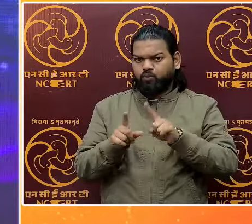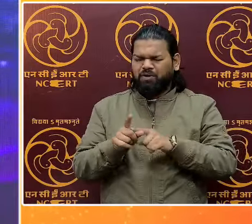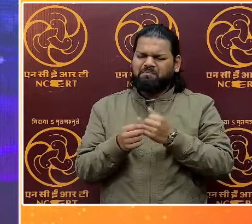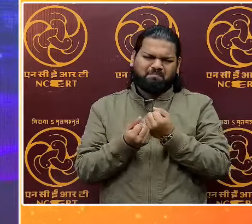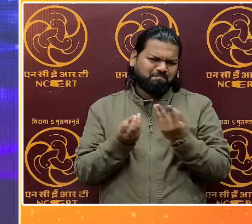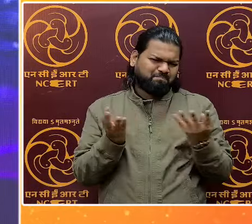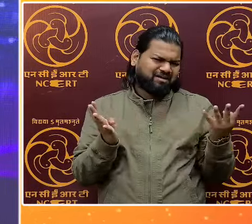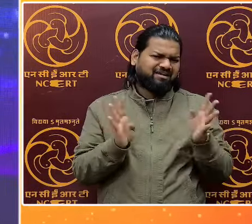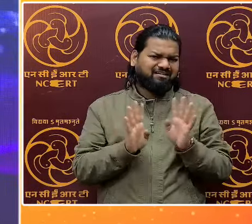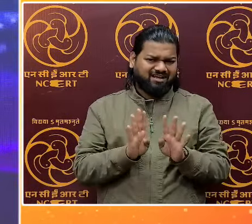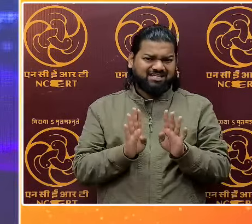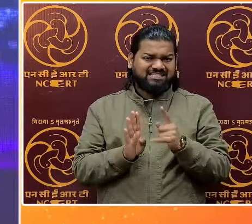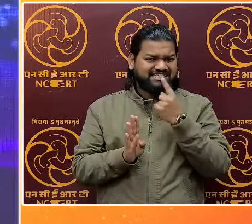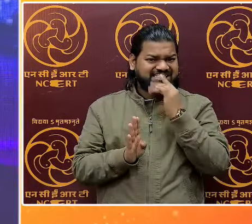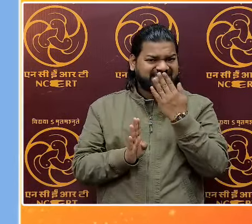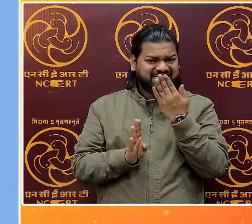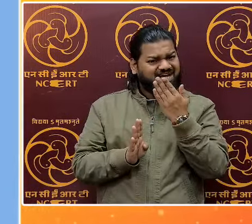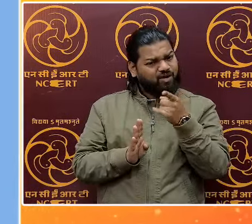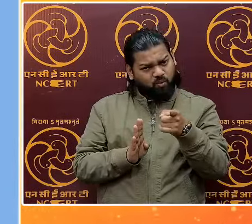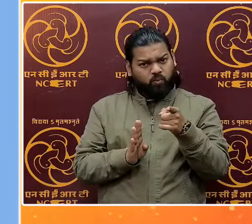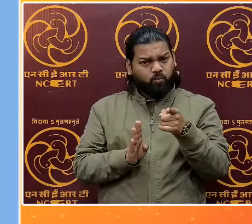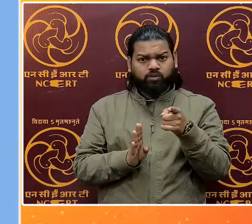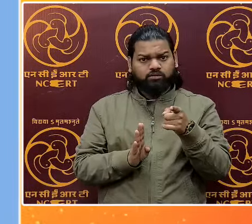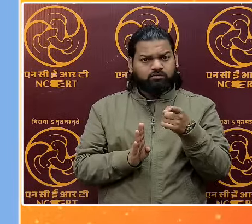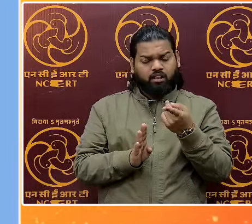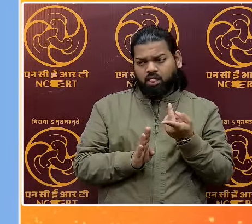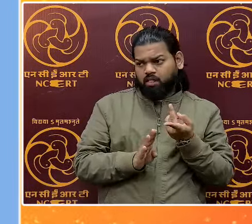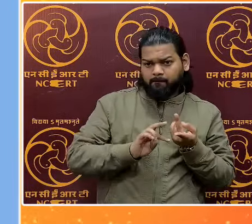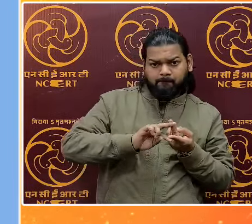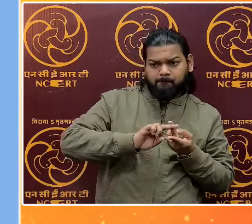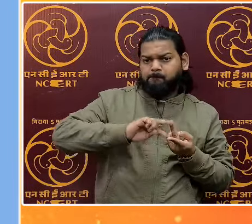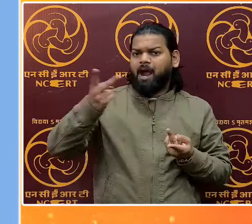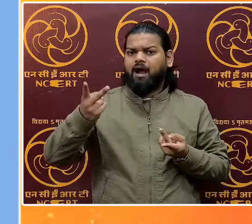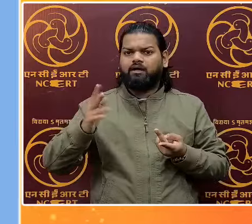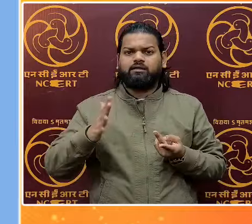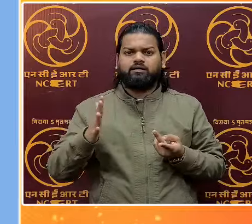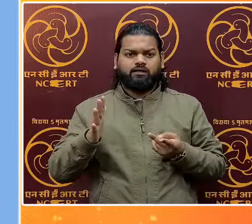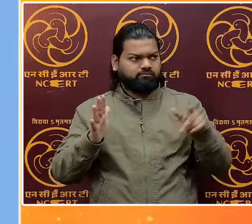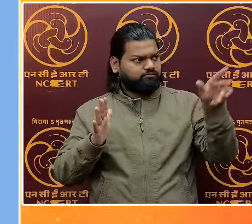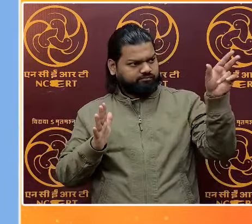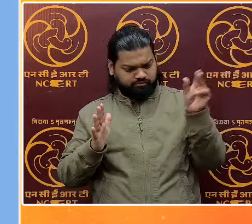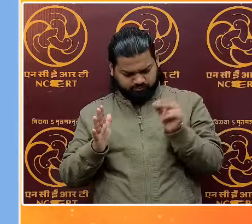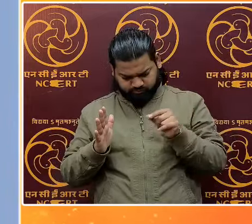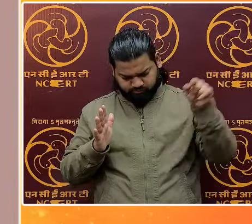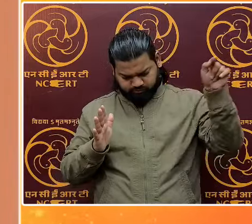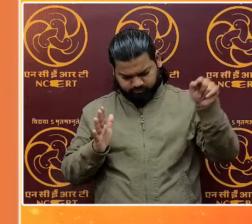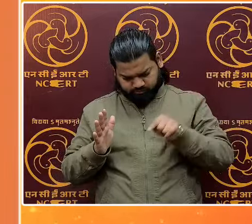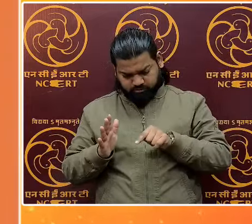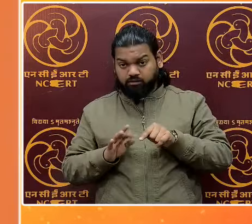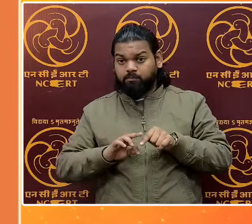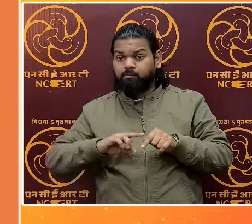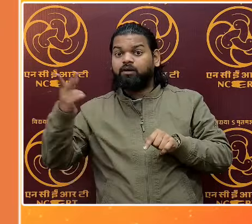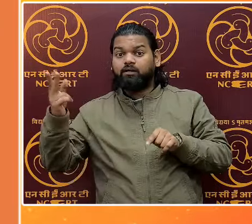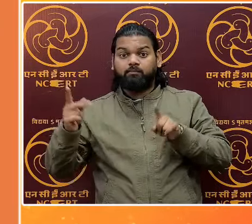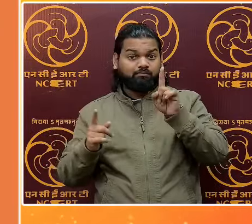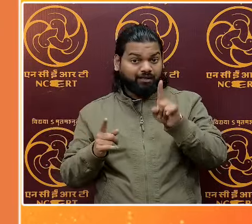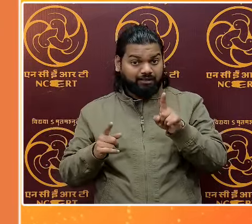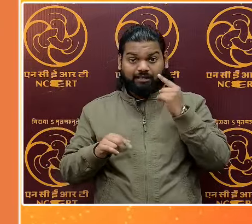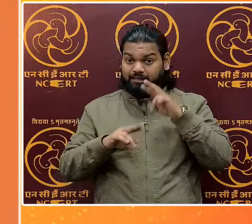surfaces from which the light is not getting reflected, Okay. but what happens, the light passes through